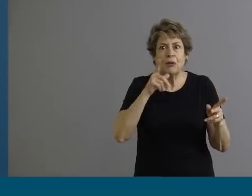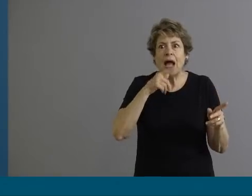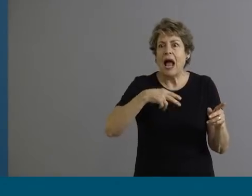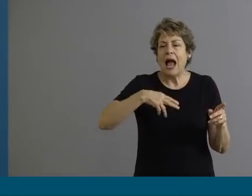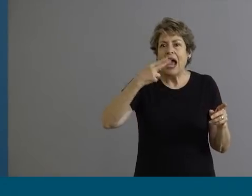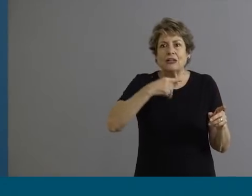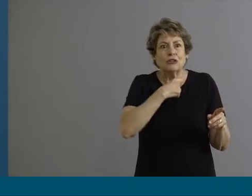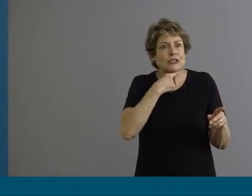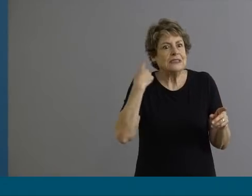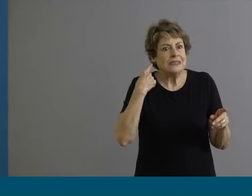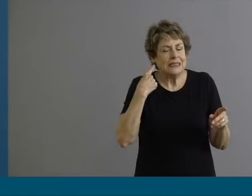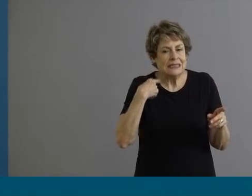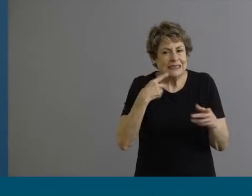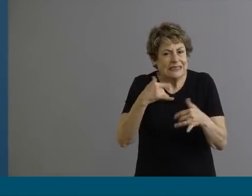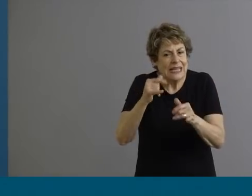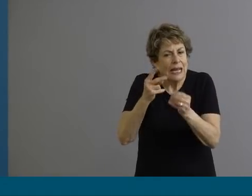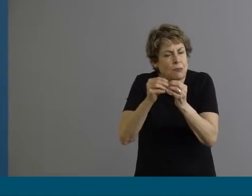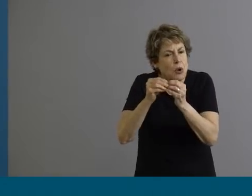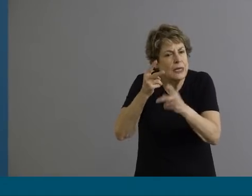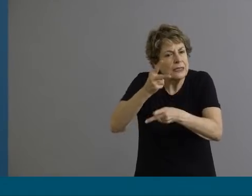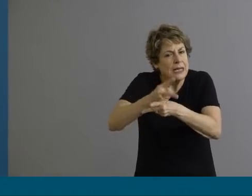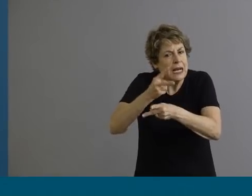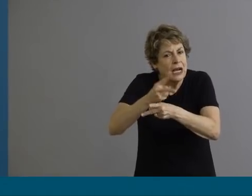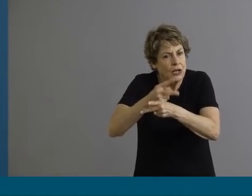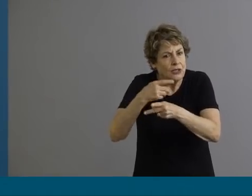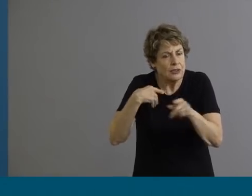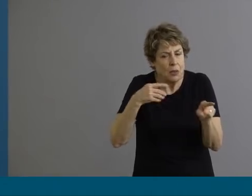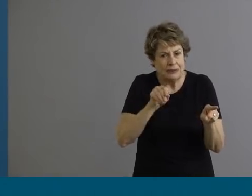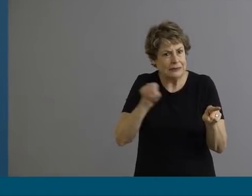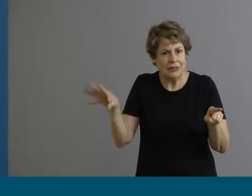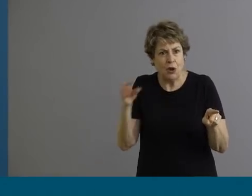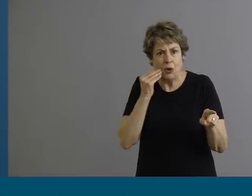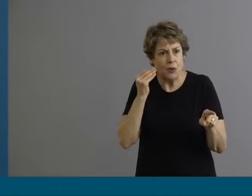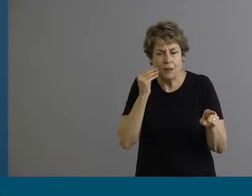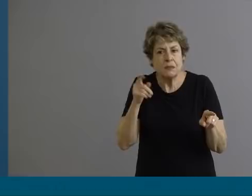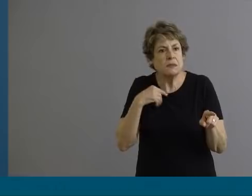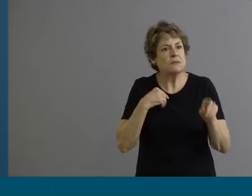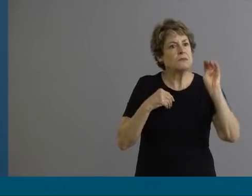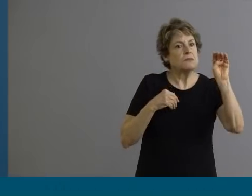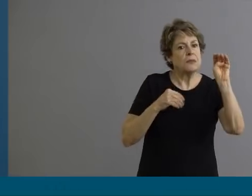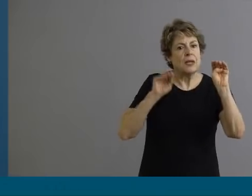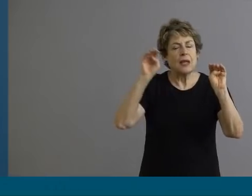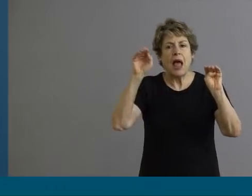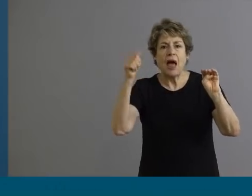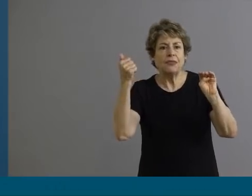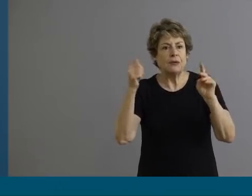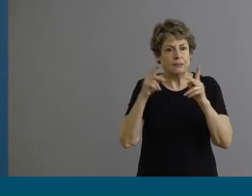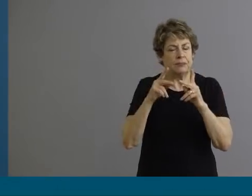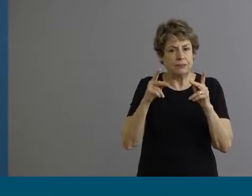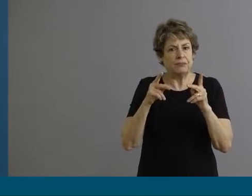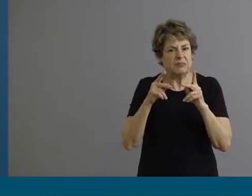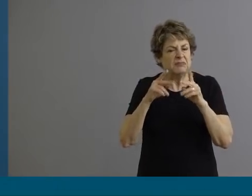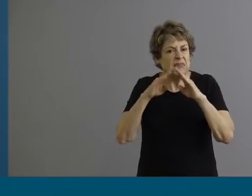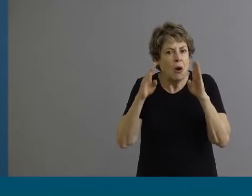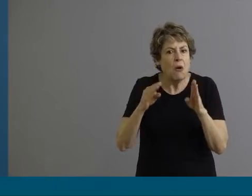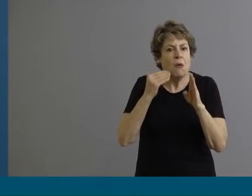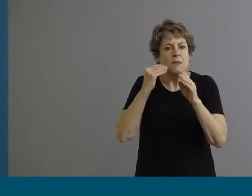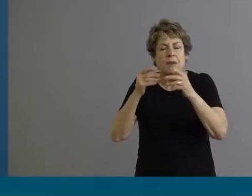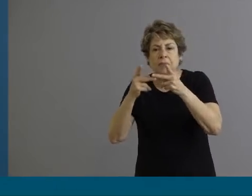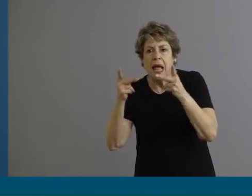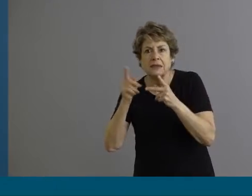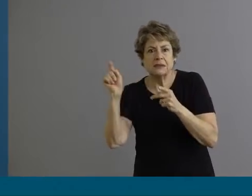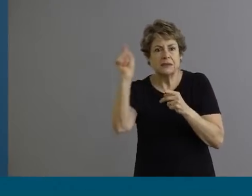to be working with providers across the state to increase those opportunities for patients to be moved out of the hospital into